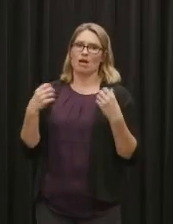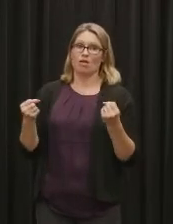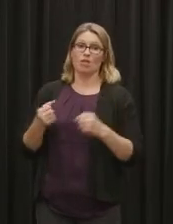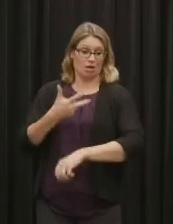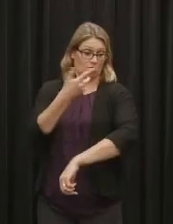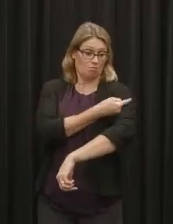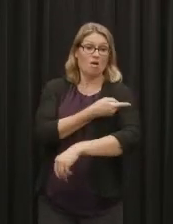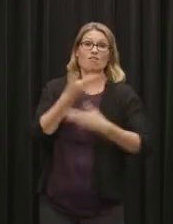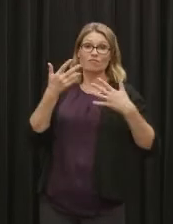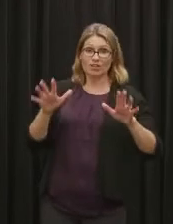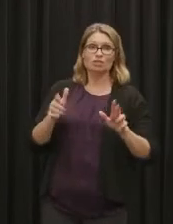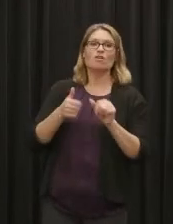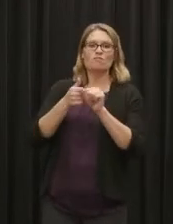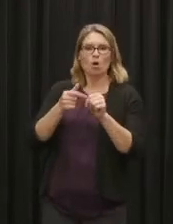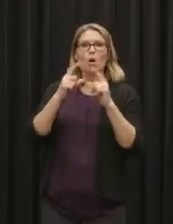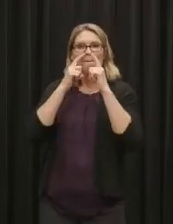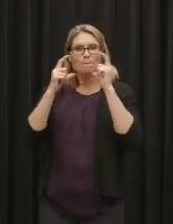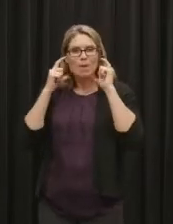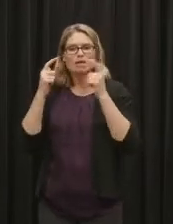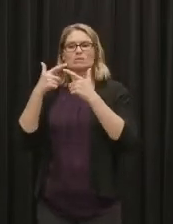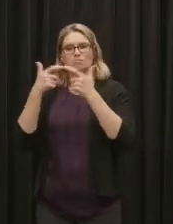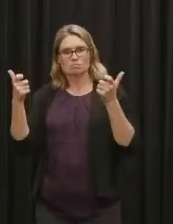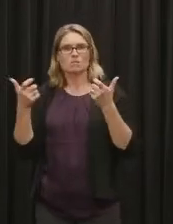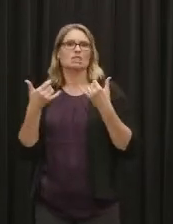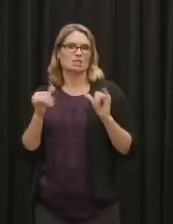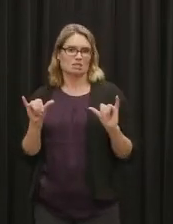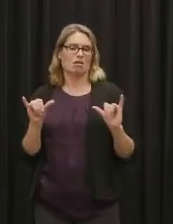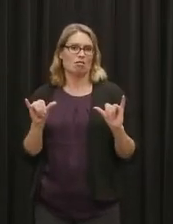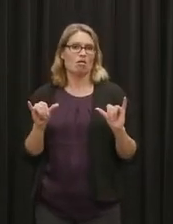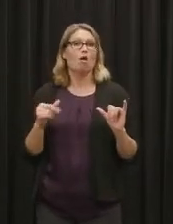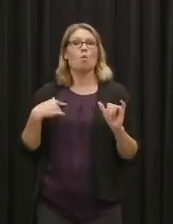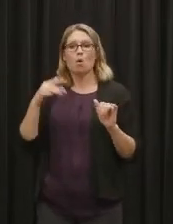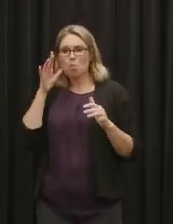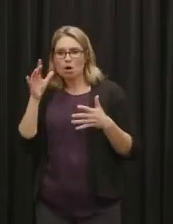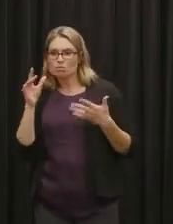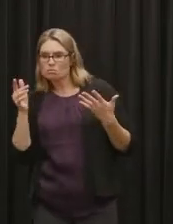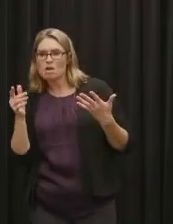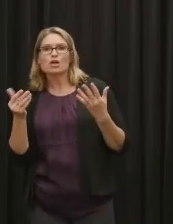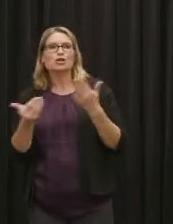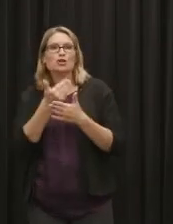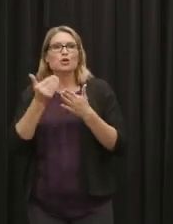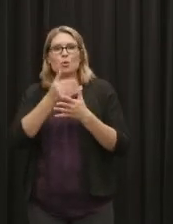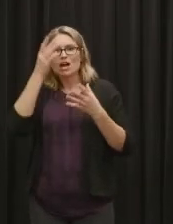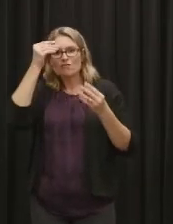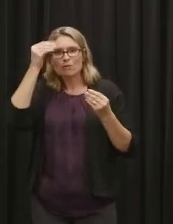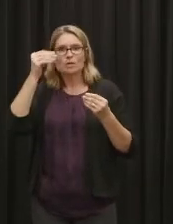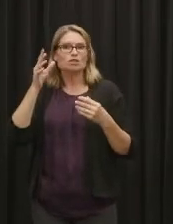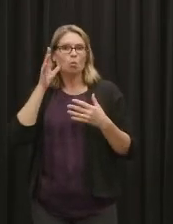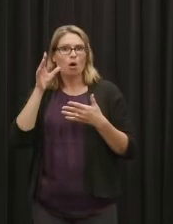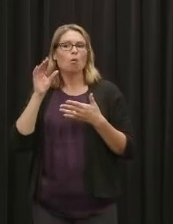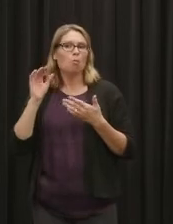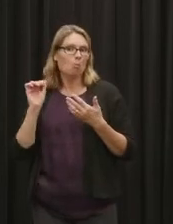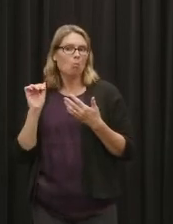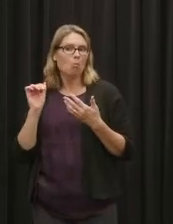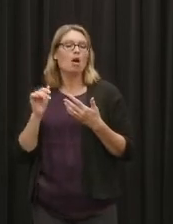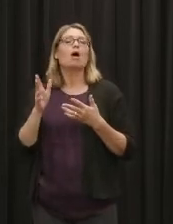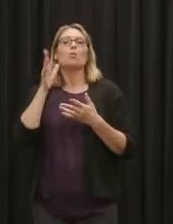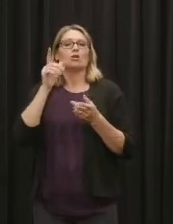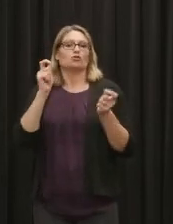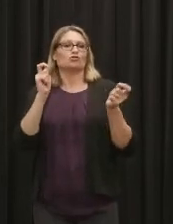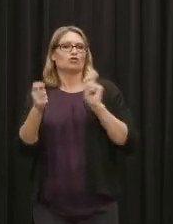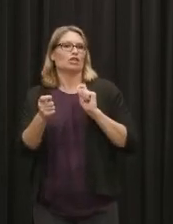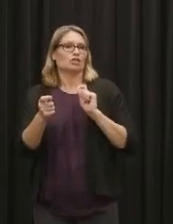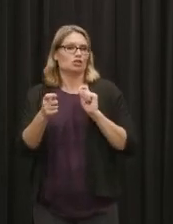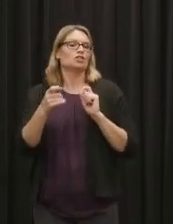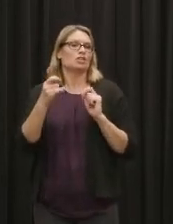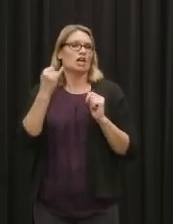the vaccine is given, but we will continue to monitor that situation. We will take into account any new information that we get on that, and if we will be making changes